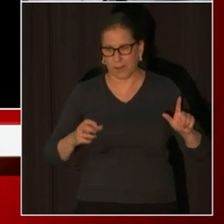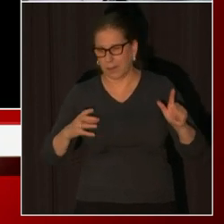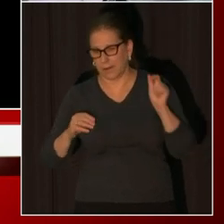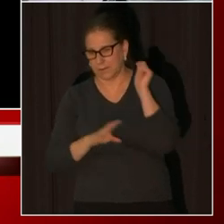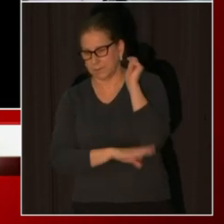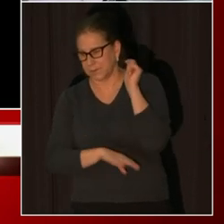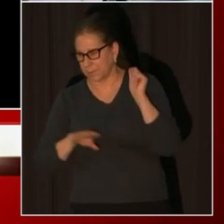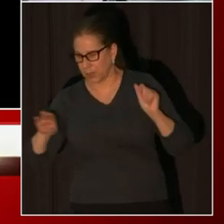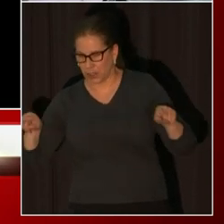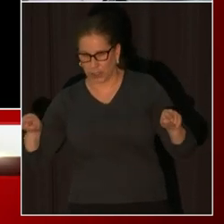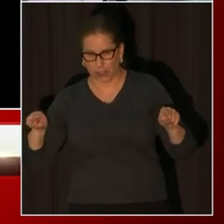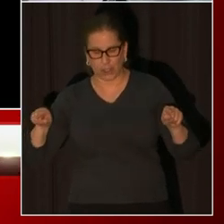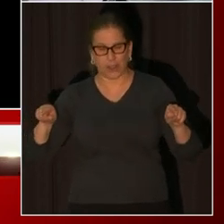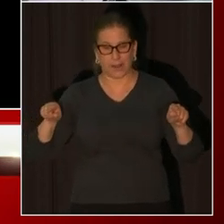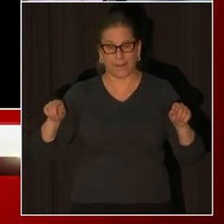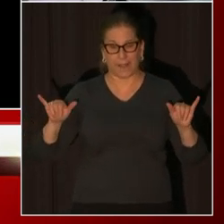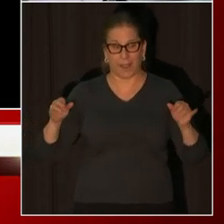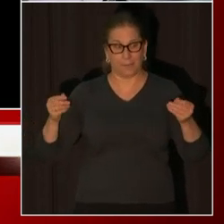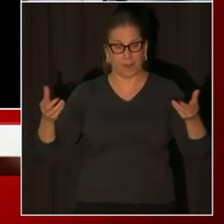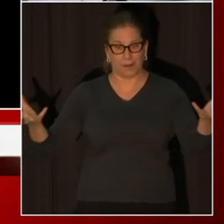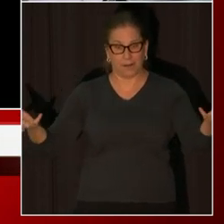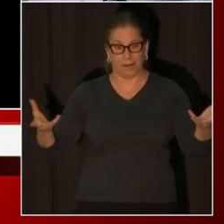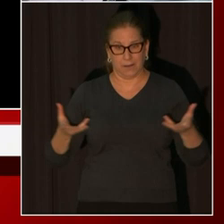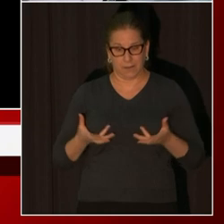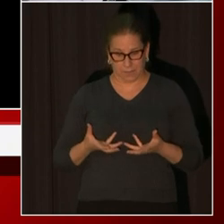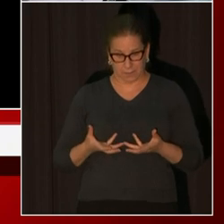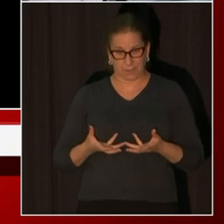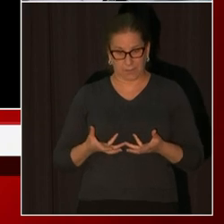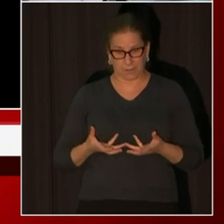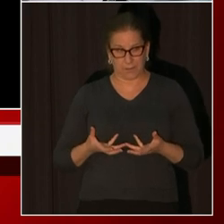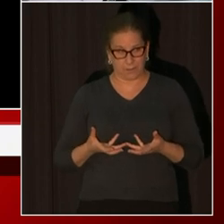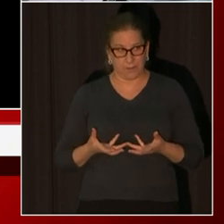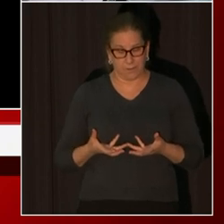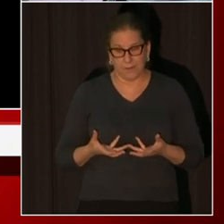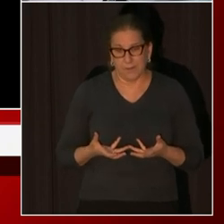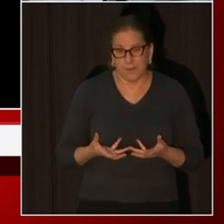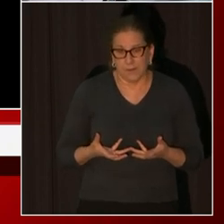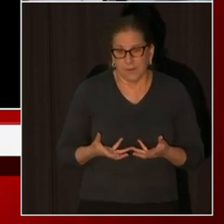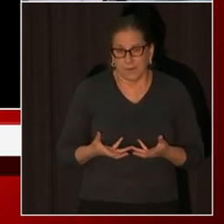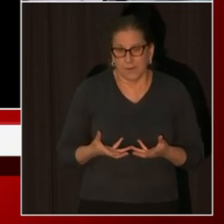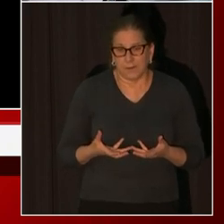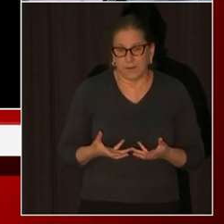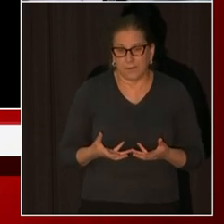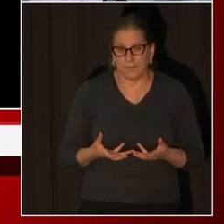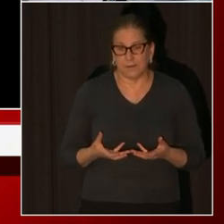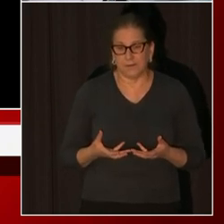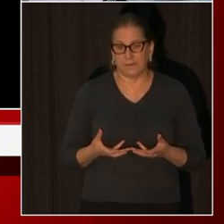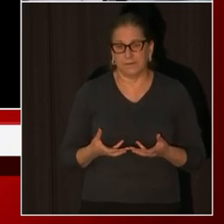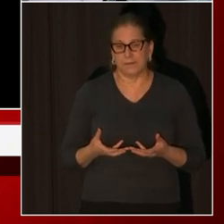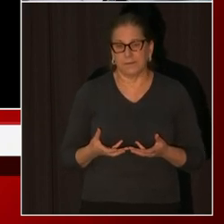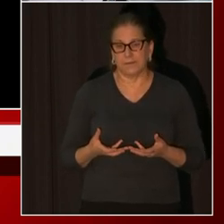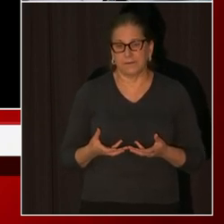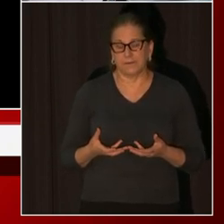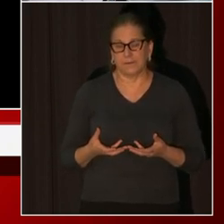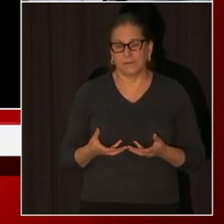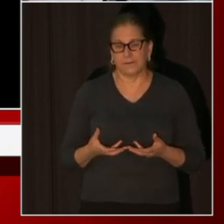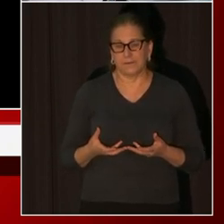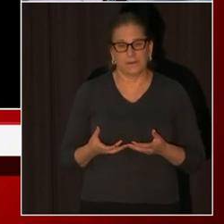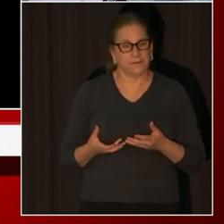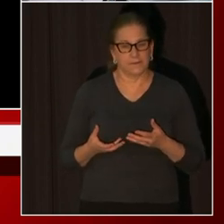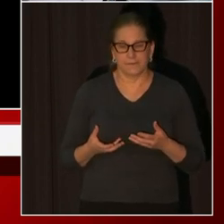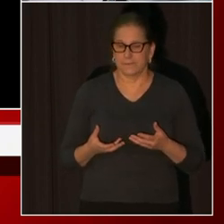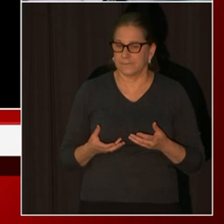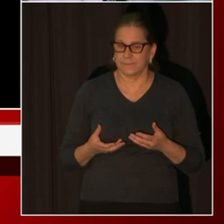the money that the district receives into its coffers doesn't come over 12 equal installments over a given fiscal